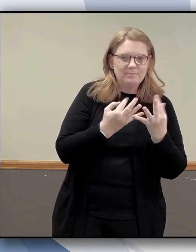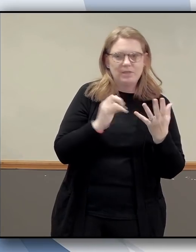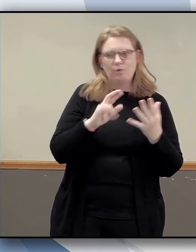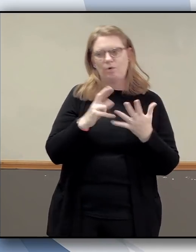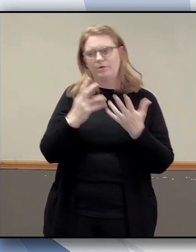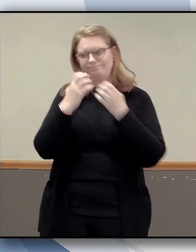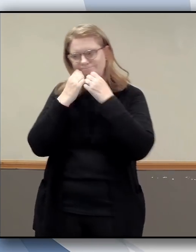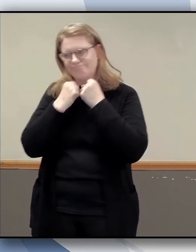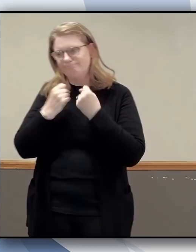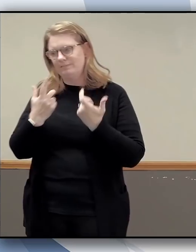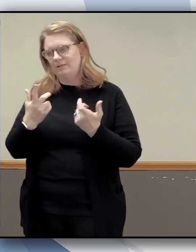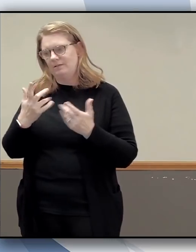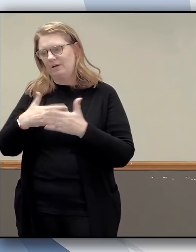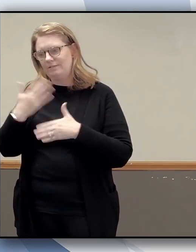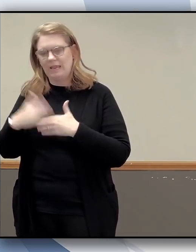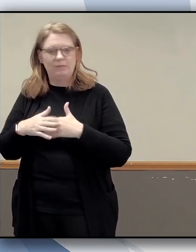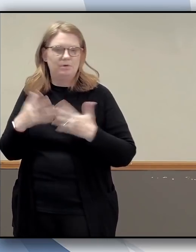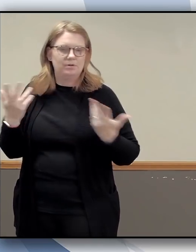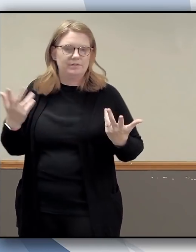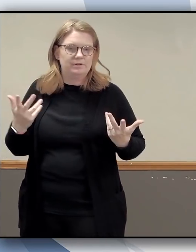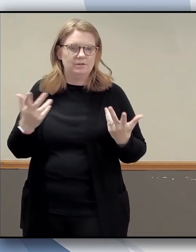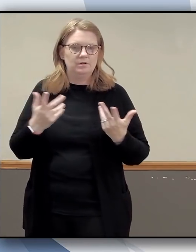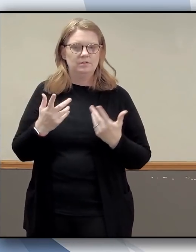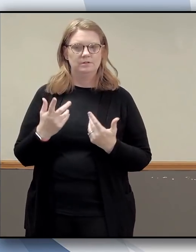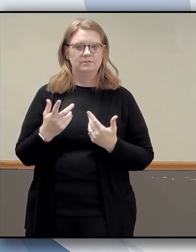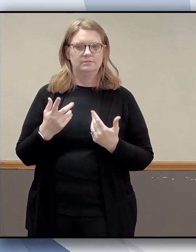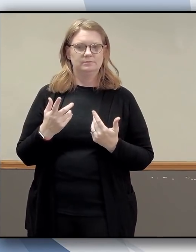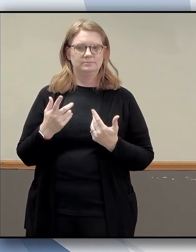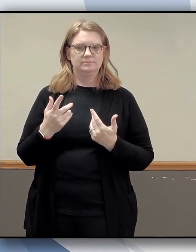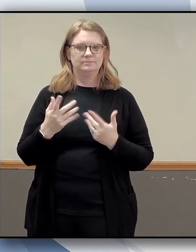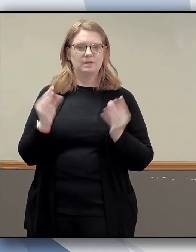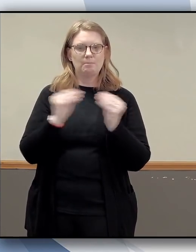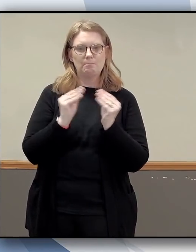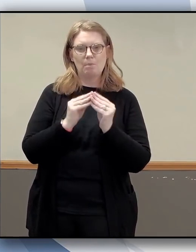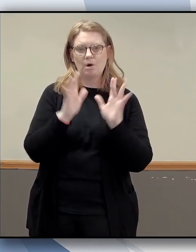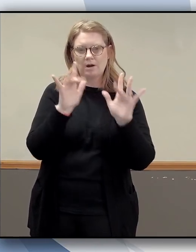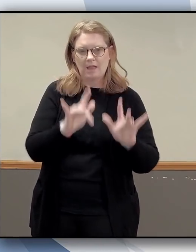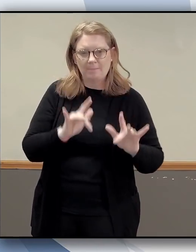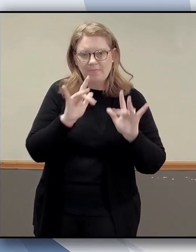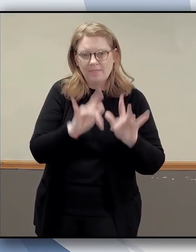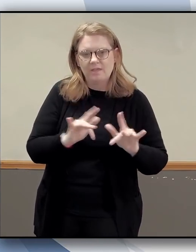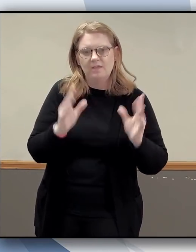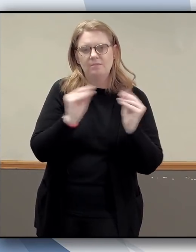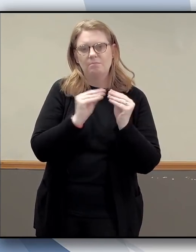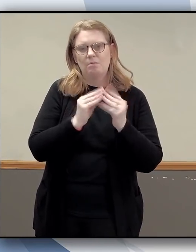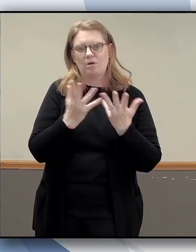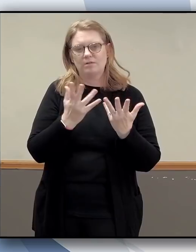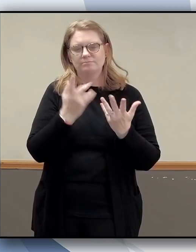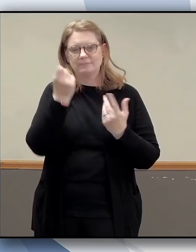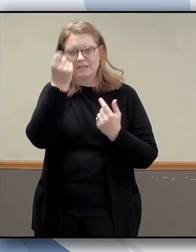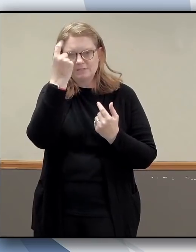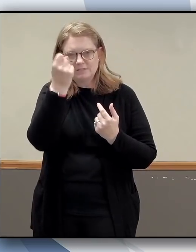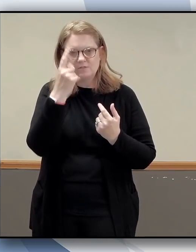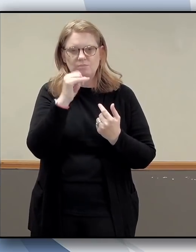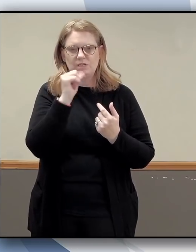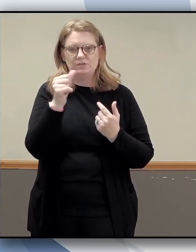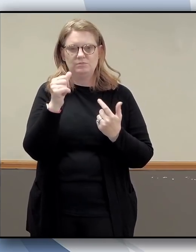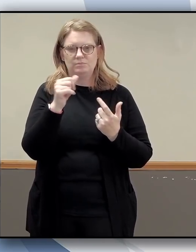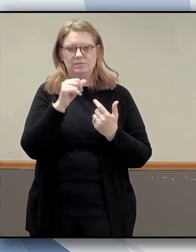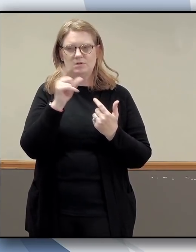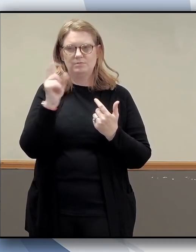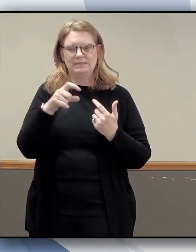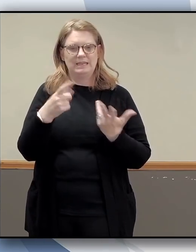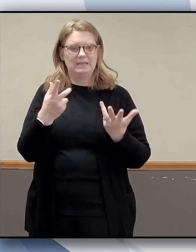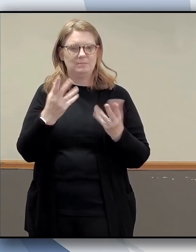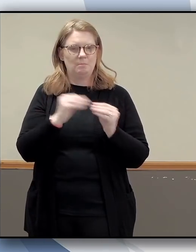up. I mean, we need more carrots, more empathy, more compassion, more understanding. We don't need bigger sticks because I think